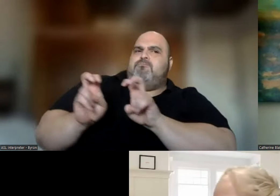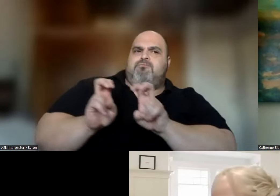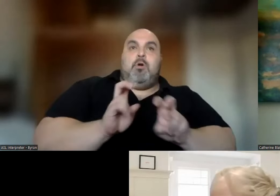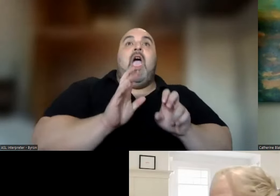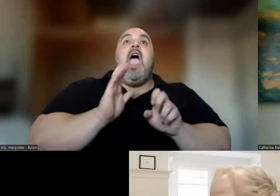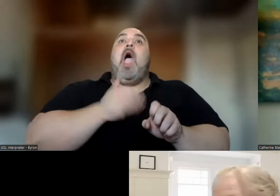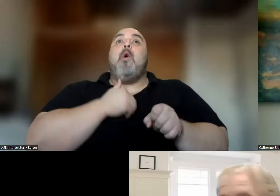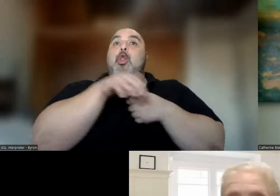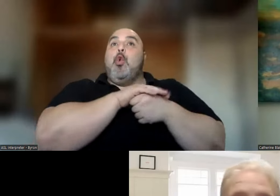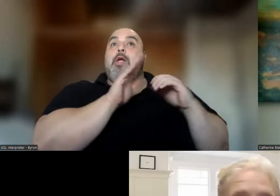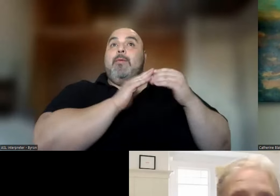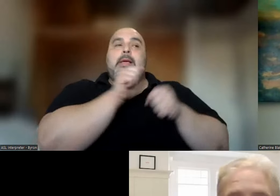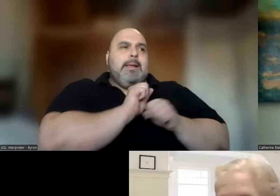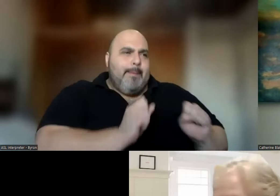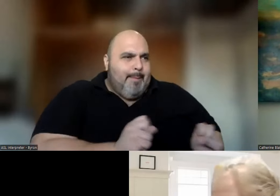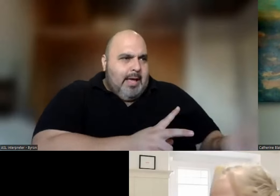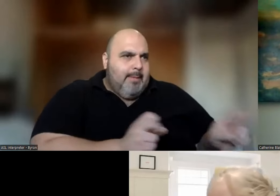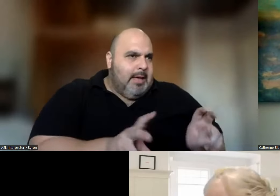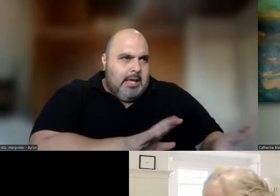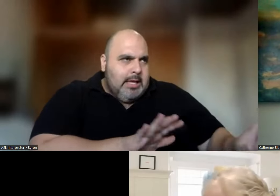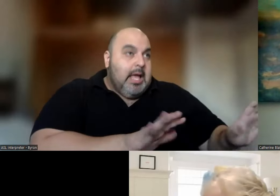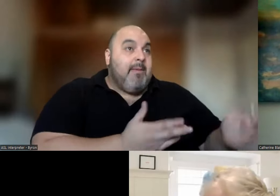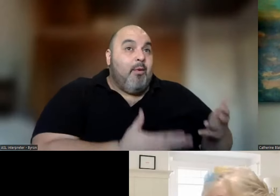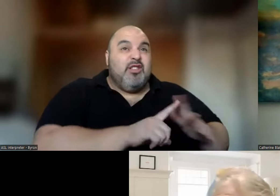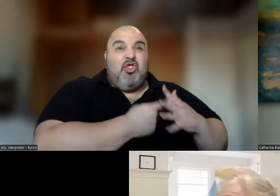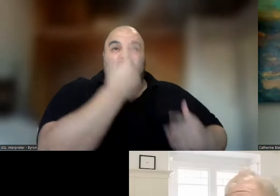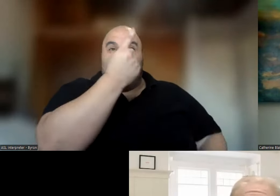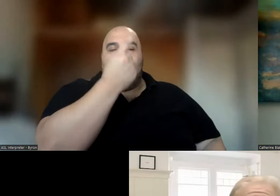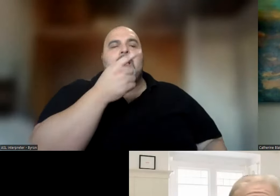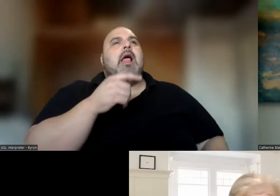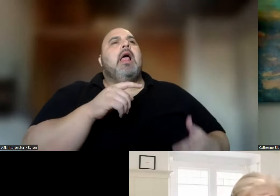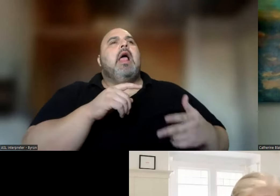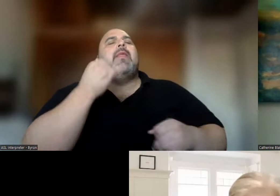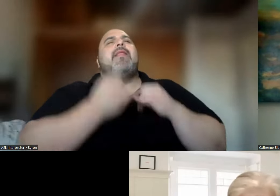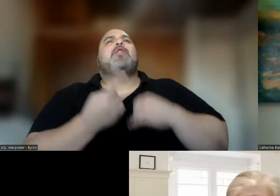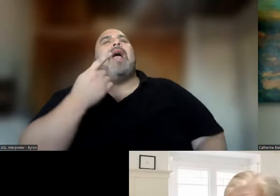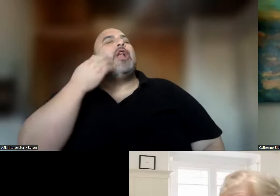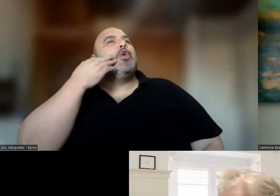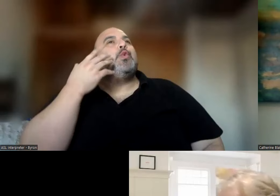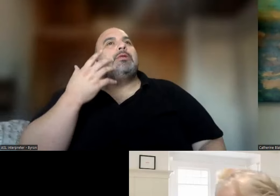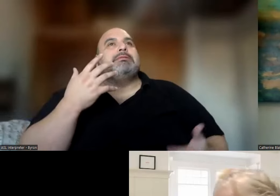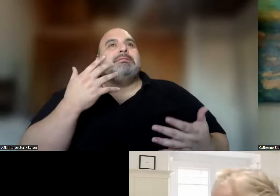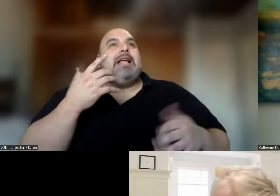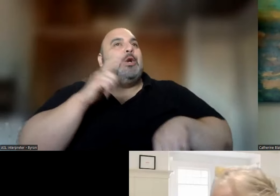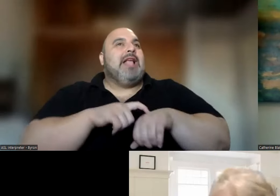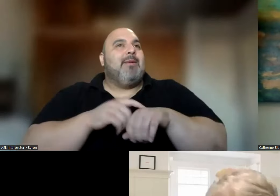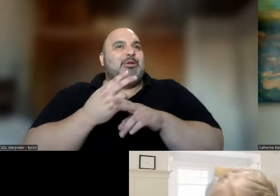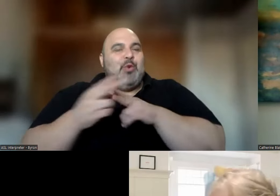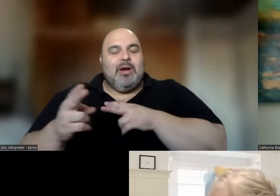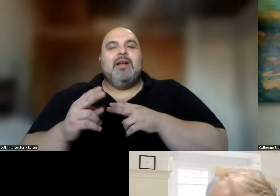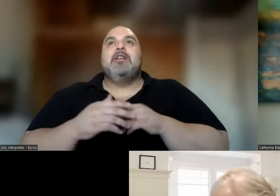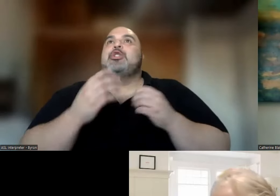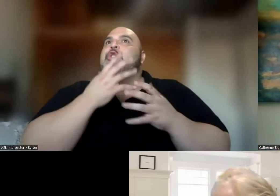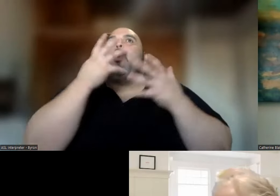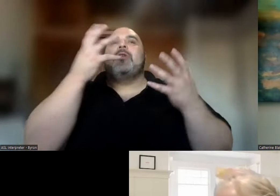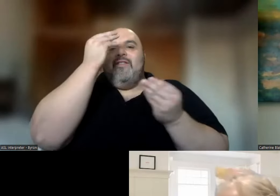jumpstart some things. And then the last, Sarah, for you is, and I know you had to go quickly because our time is short. There's so much